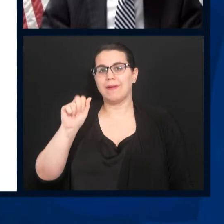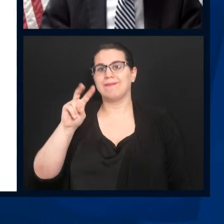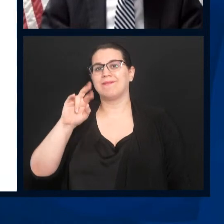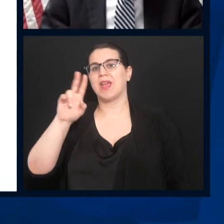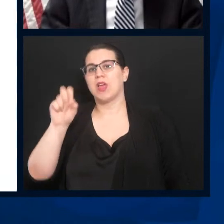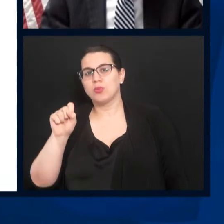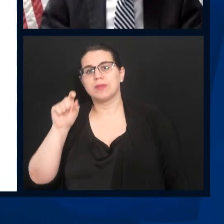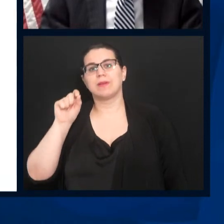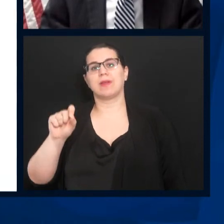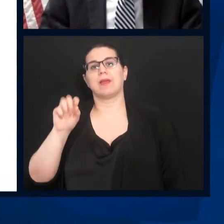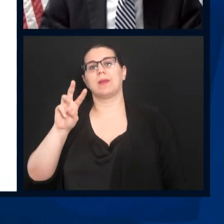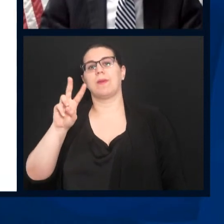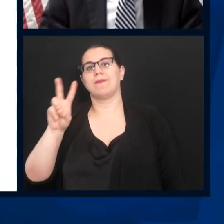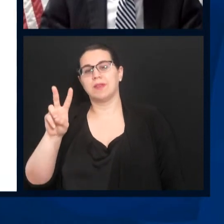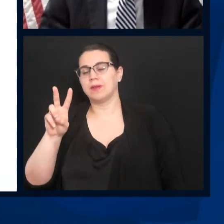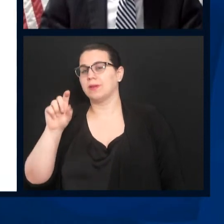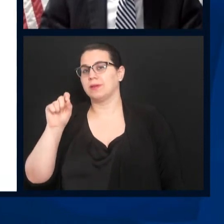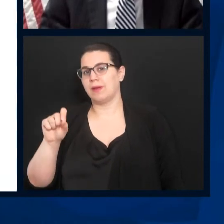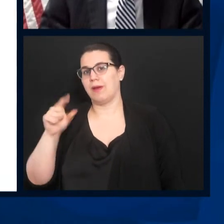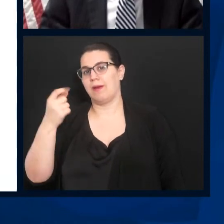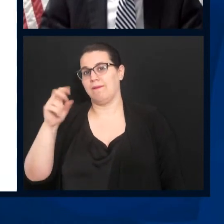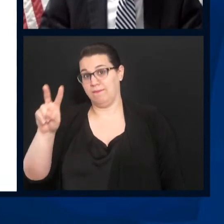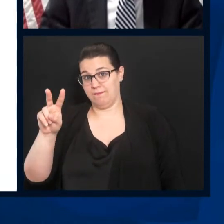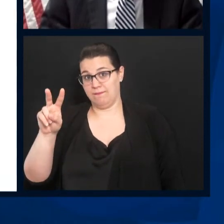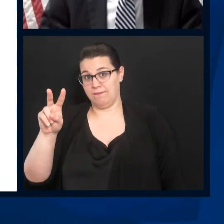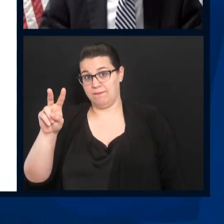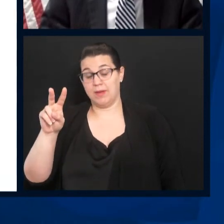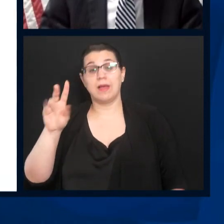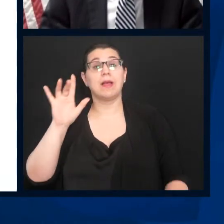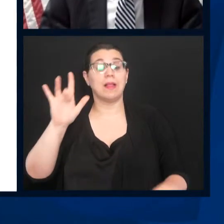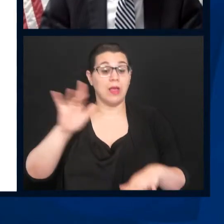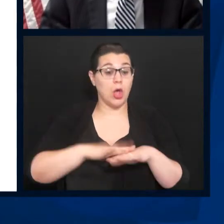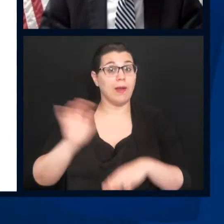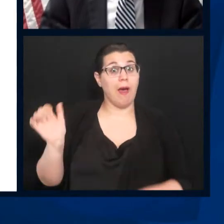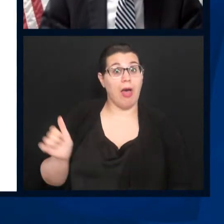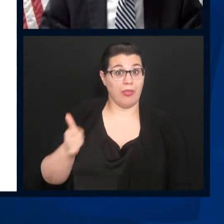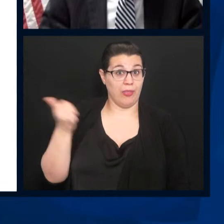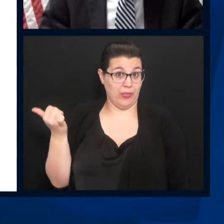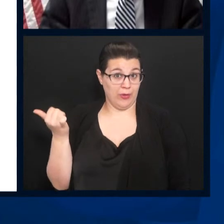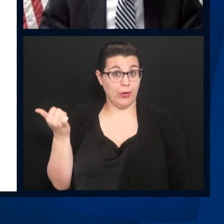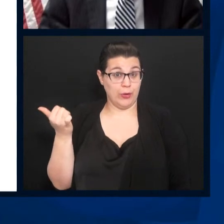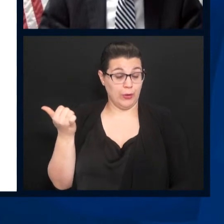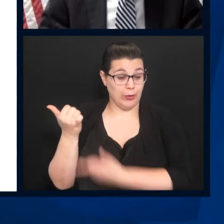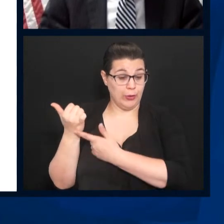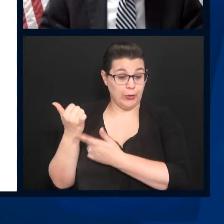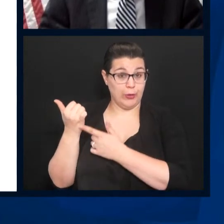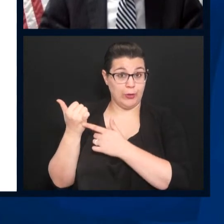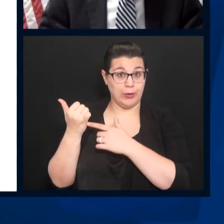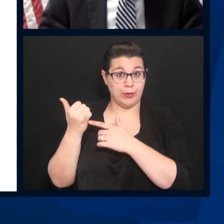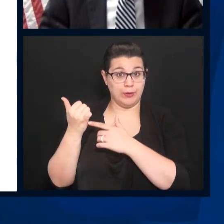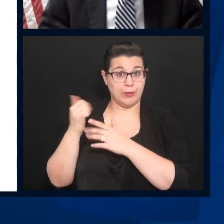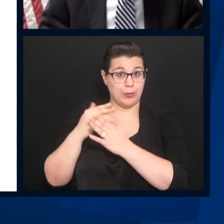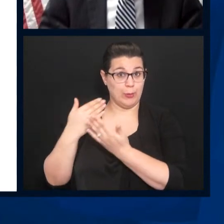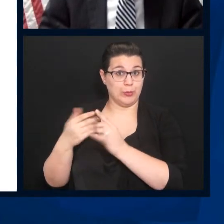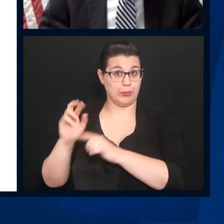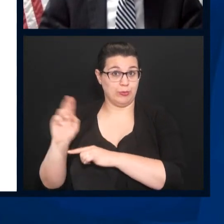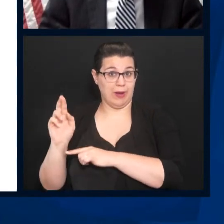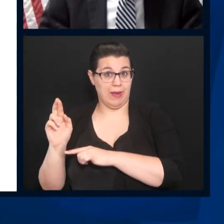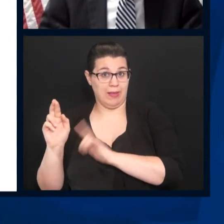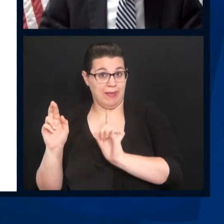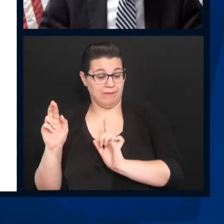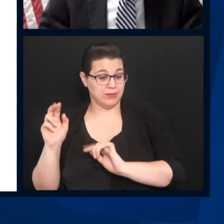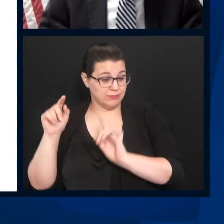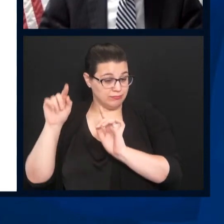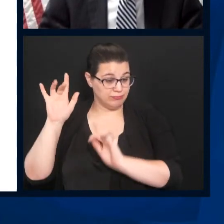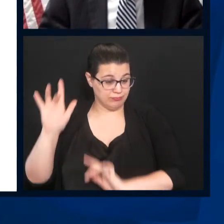www.coronavirus.wv.gov, and select the other trend, which is towards the right next to the last. Click on that and